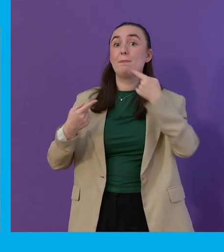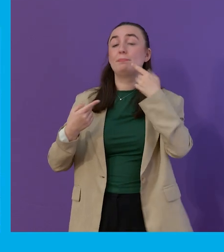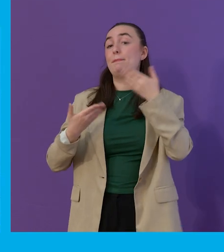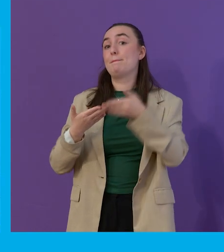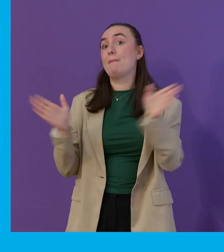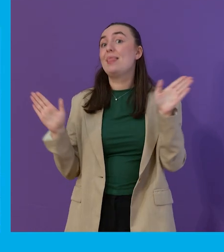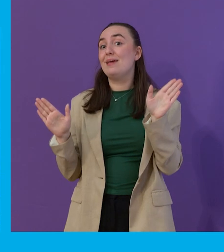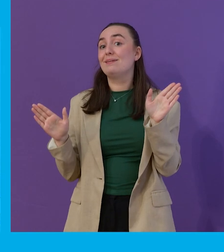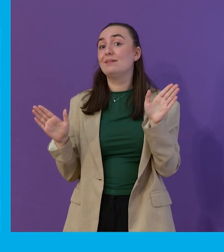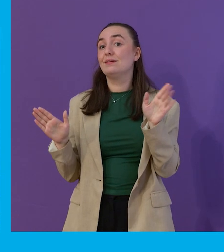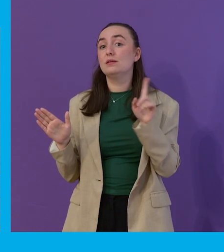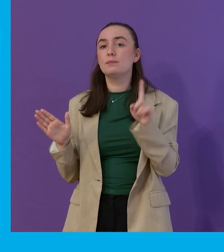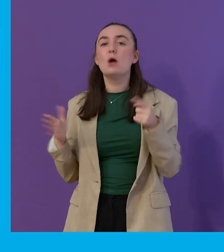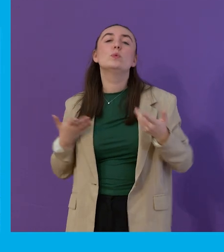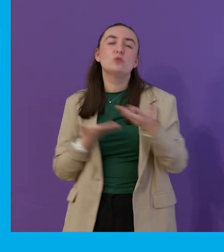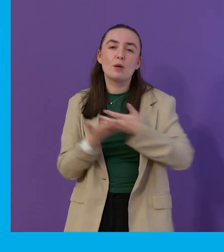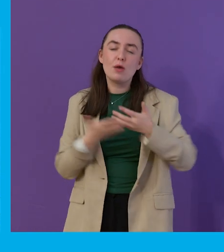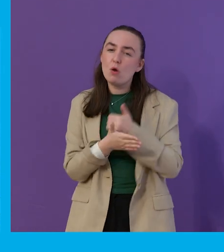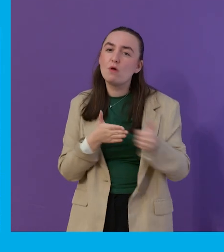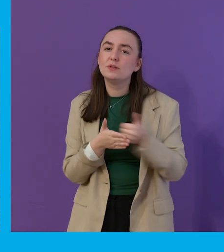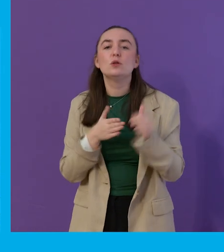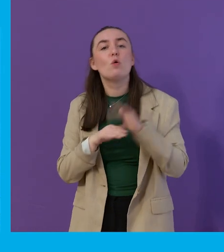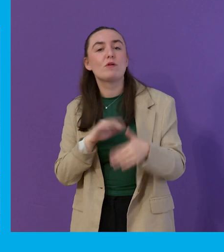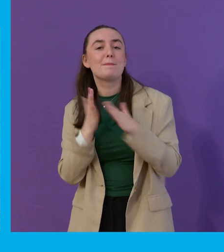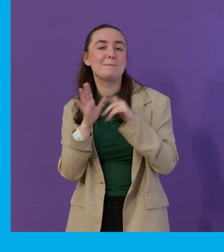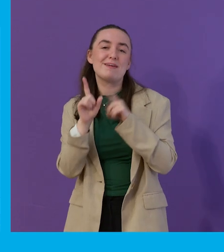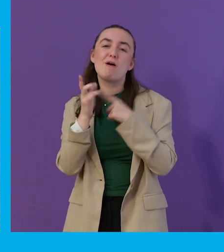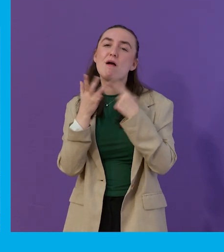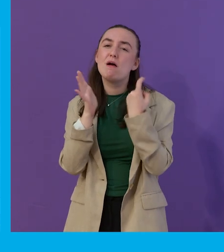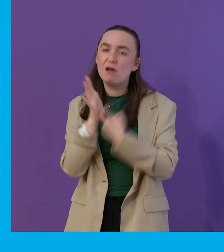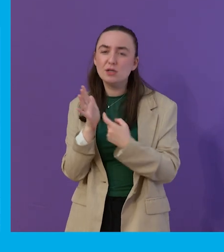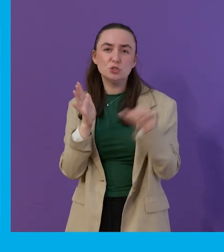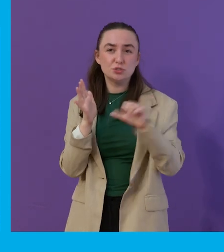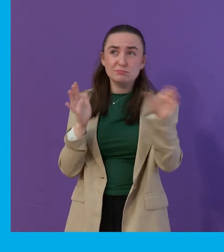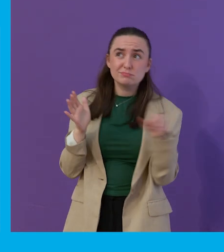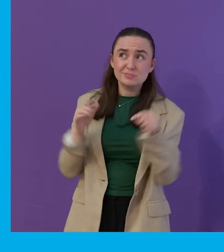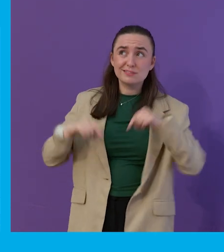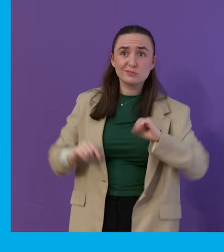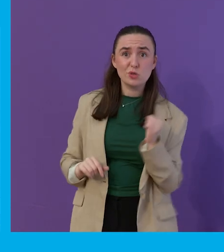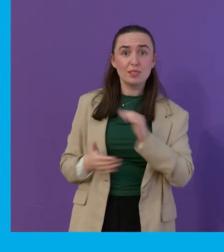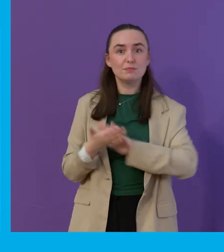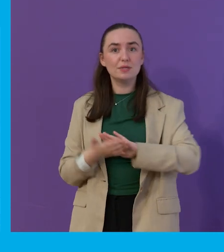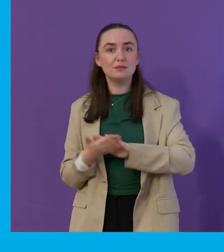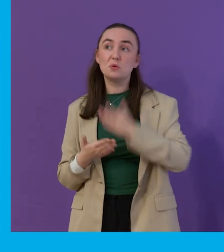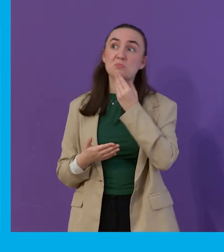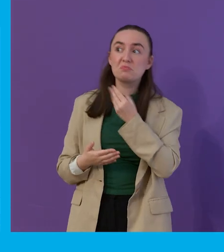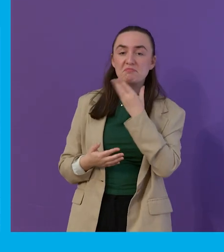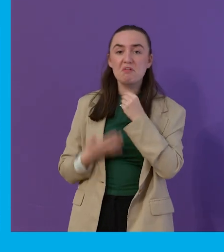do talk a bit about the whole mayor idea, and I'd be interested to hear what we think about that here in Scotland. Would that be a